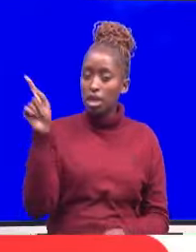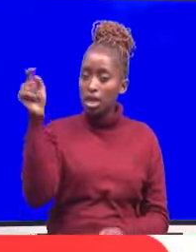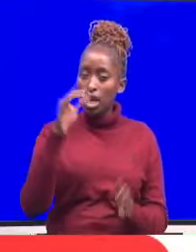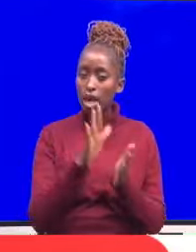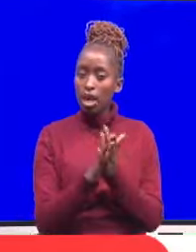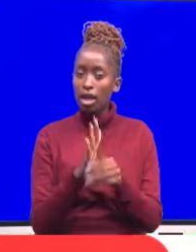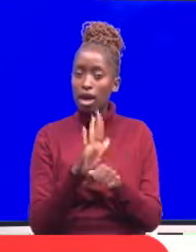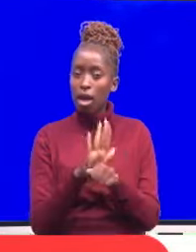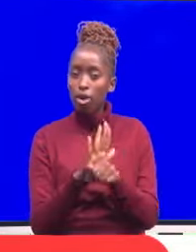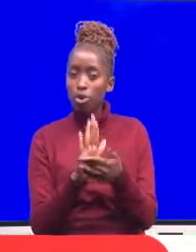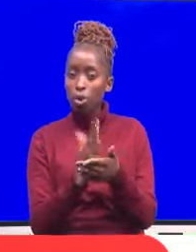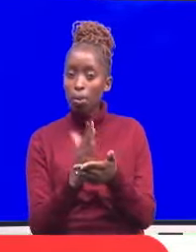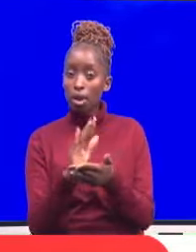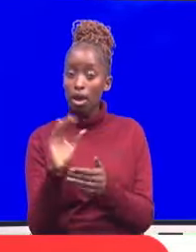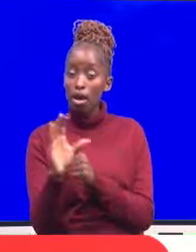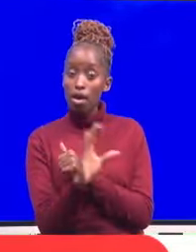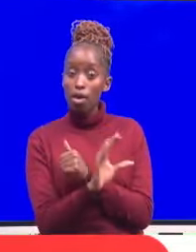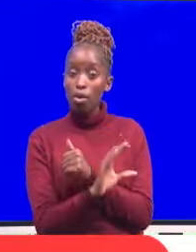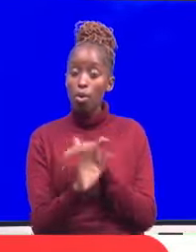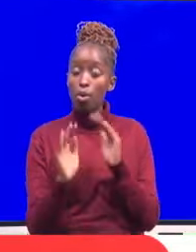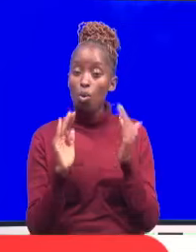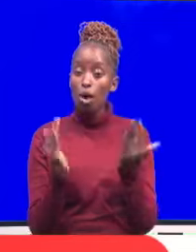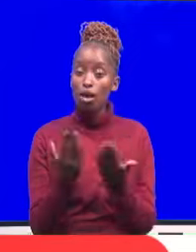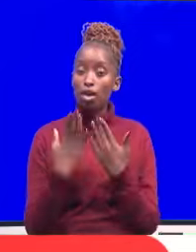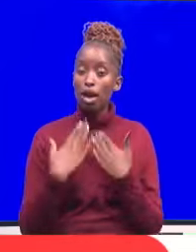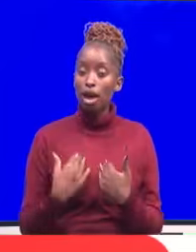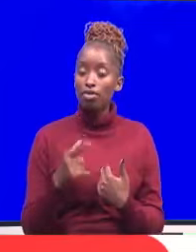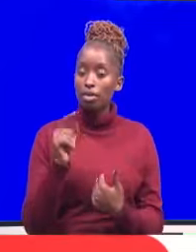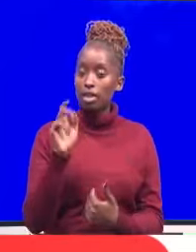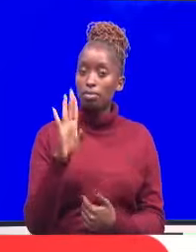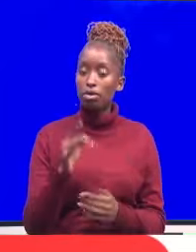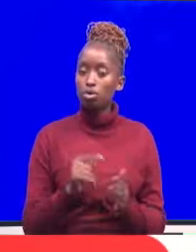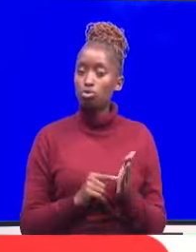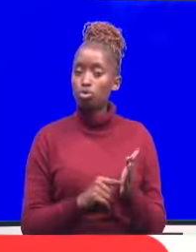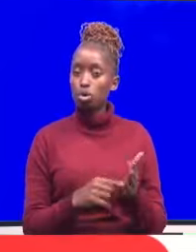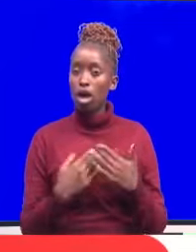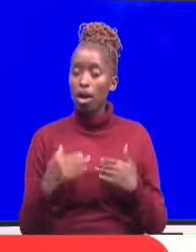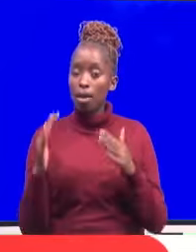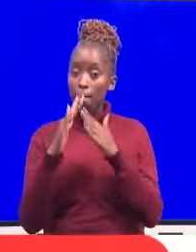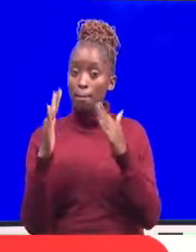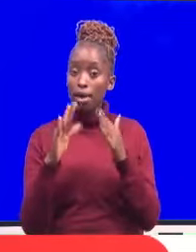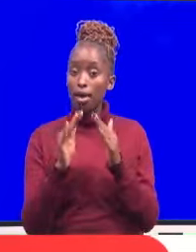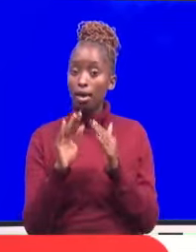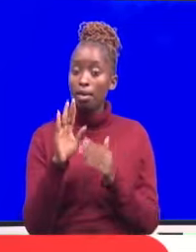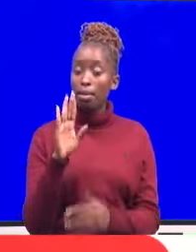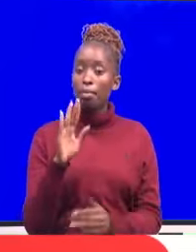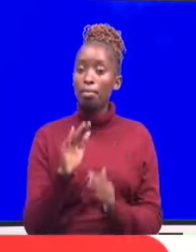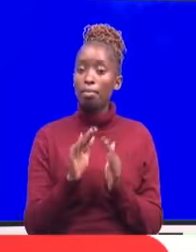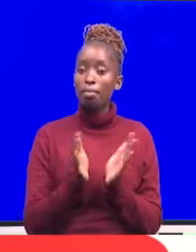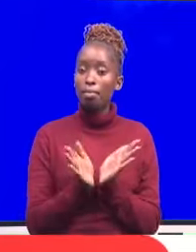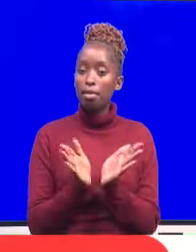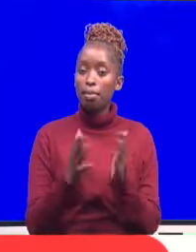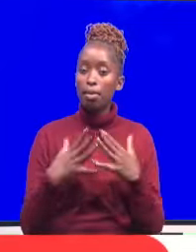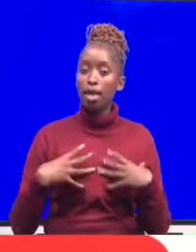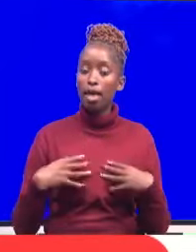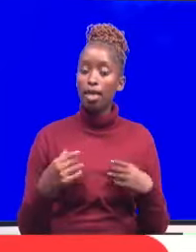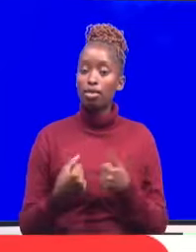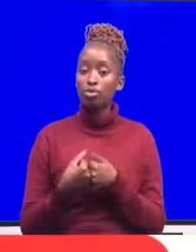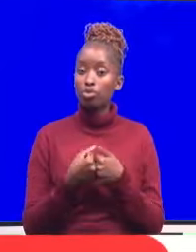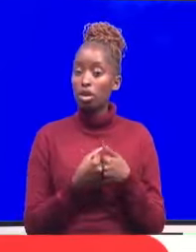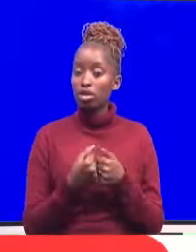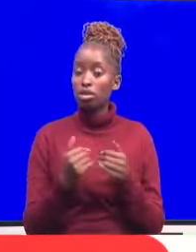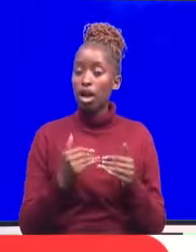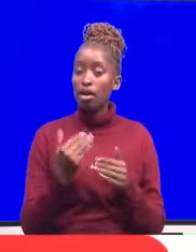world, TB continues to pose a significant public health challenge. And despite our